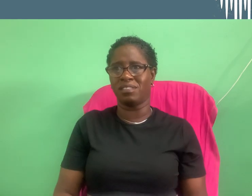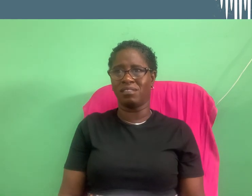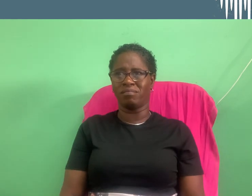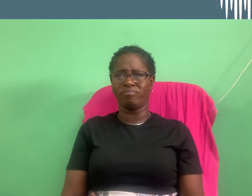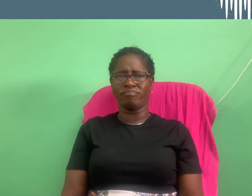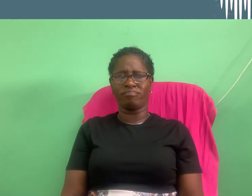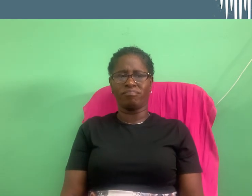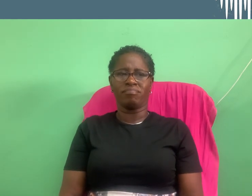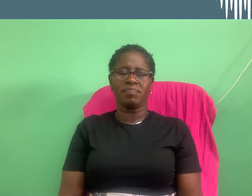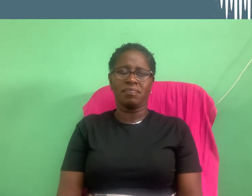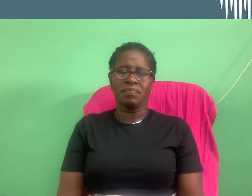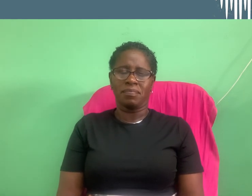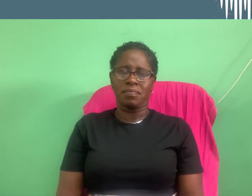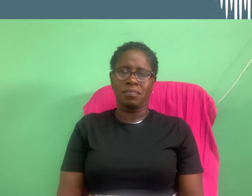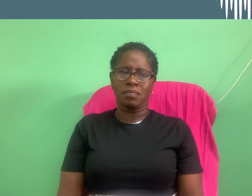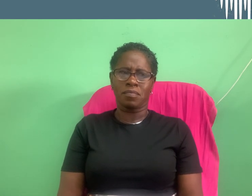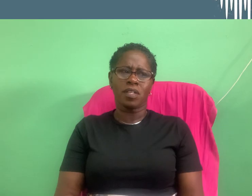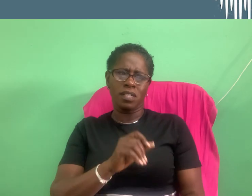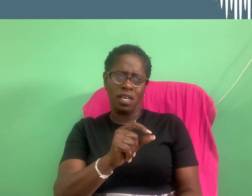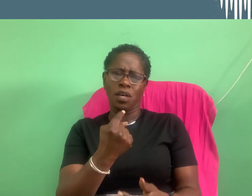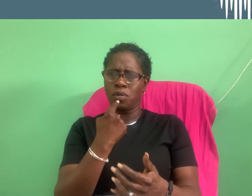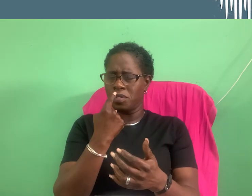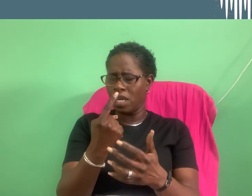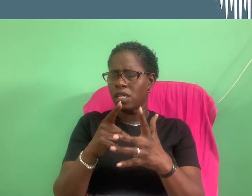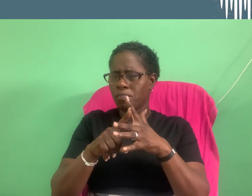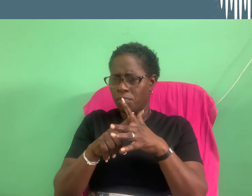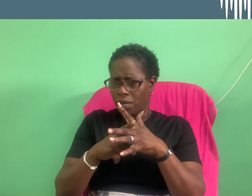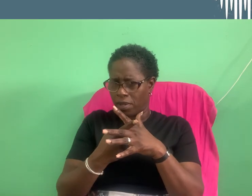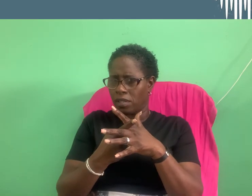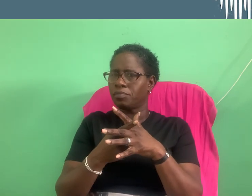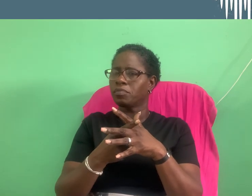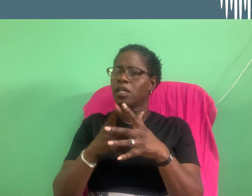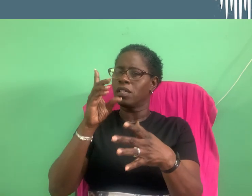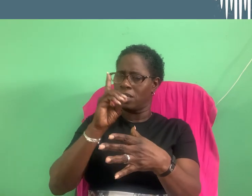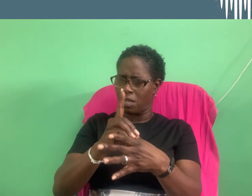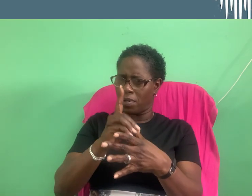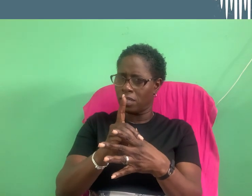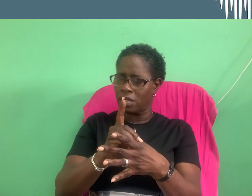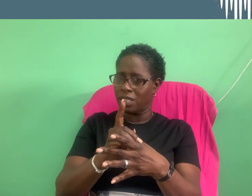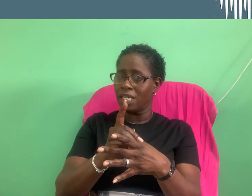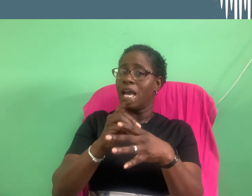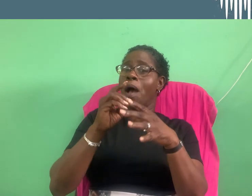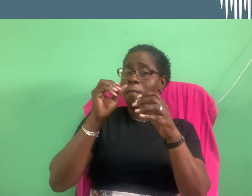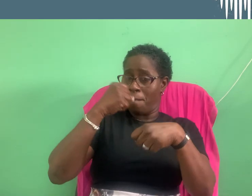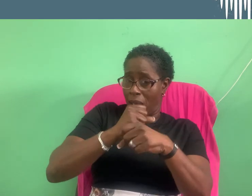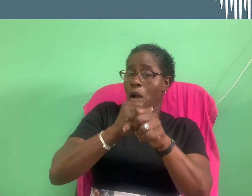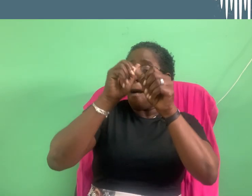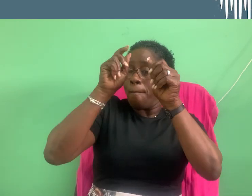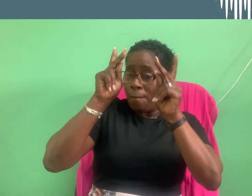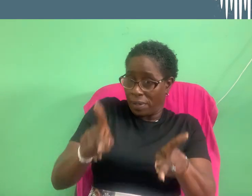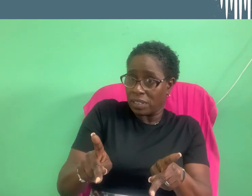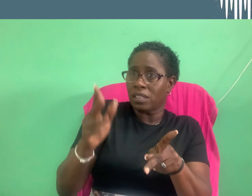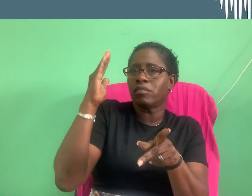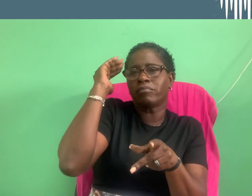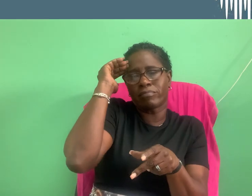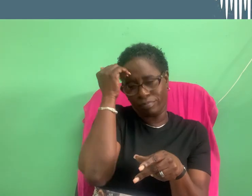Thank you. Thank you so much. And you were mentioning at the beginning that disability can make a person more vulnerable to the risk of exploitation